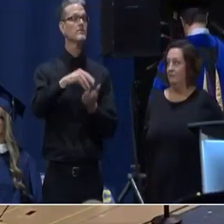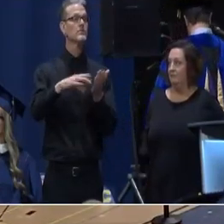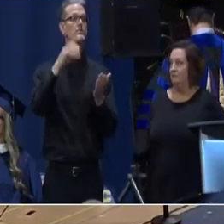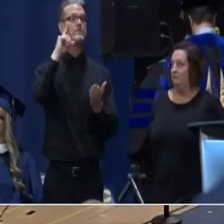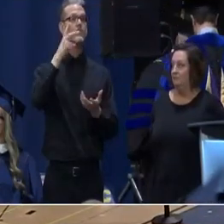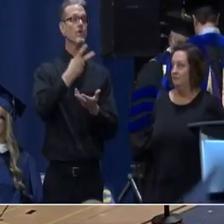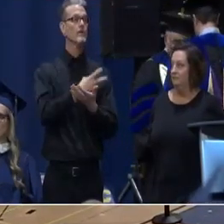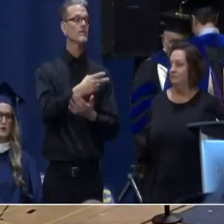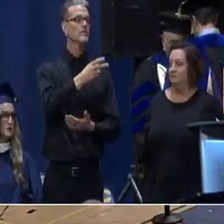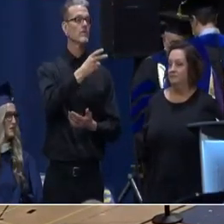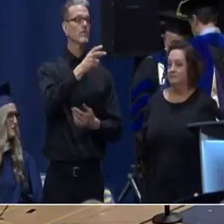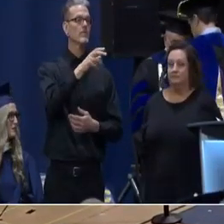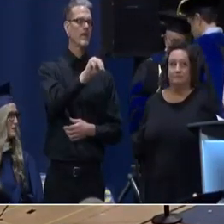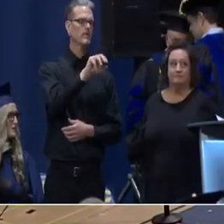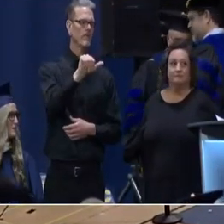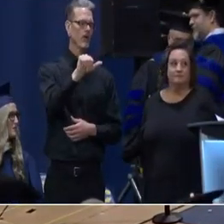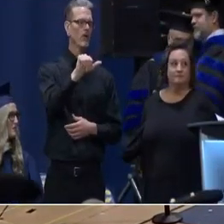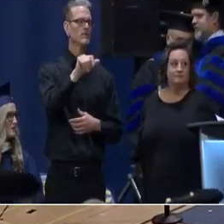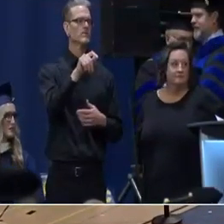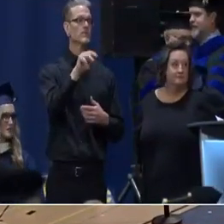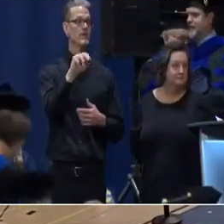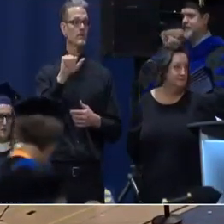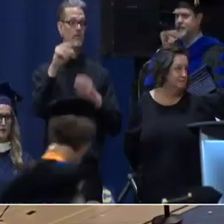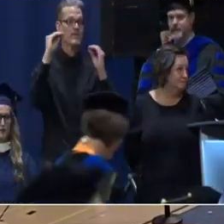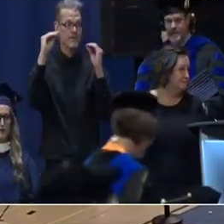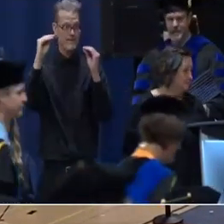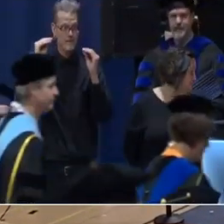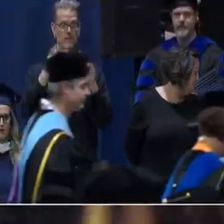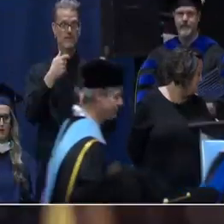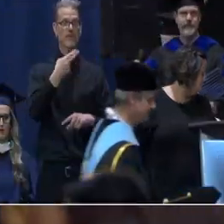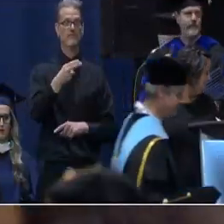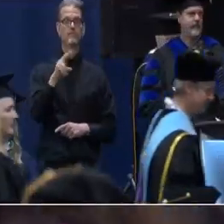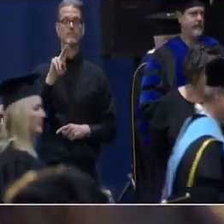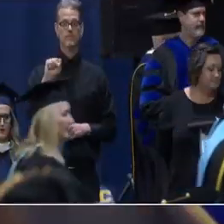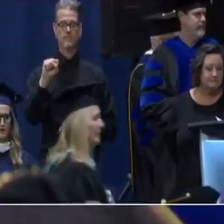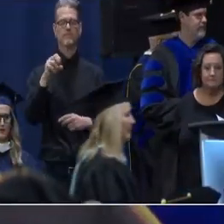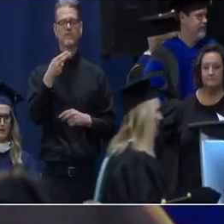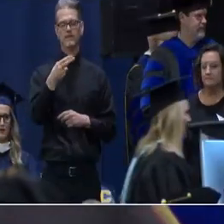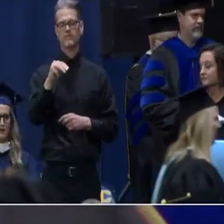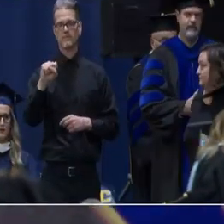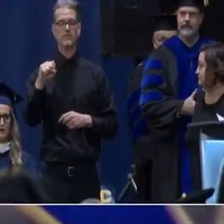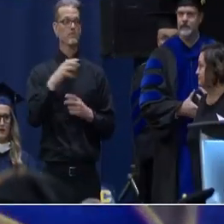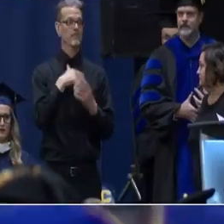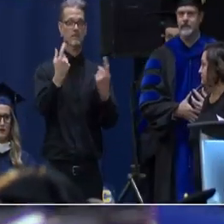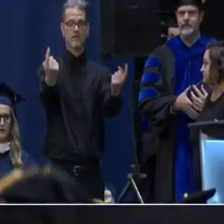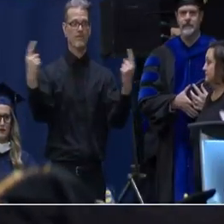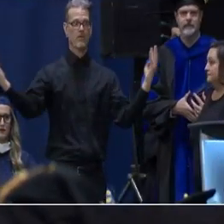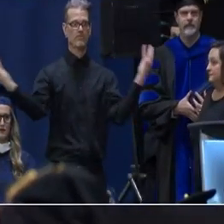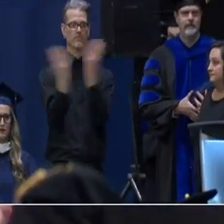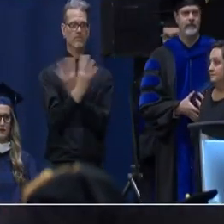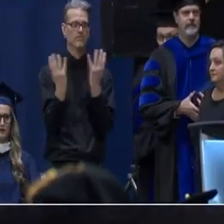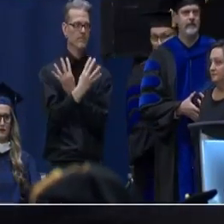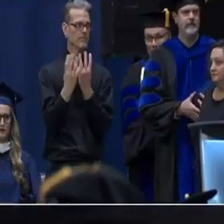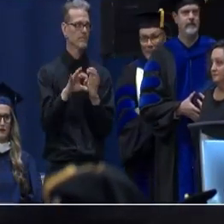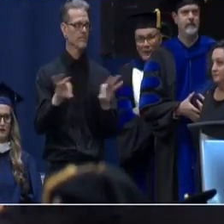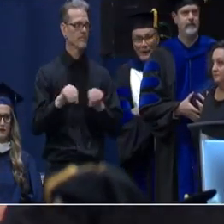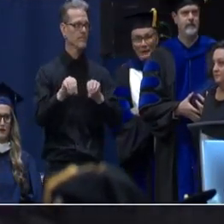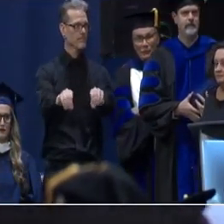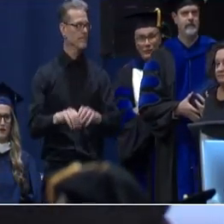and Master of Arts in Teaching from the College of Humanities and Social Sciences, please come forward to receive your diplomas.